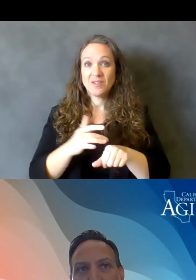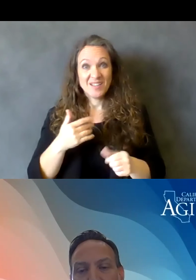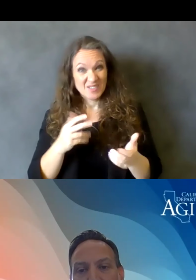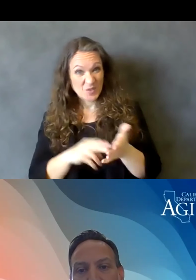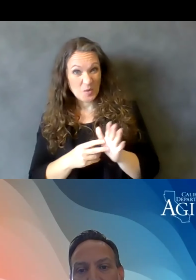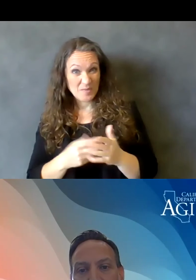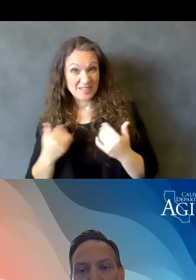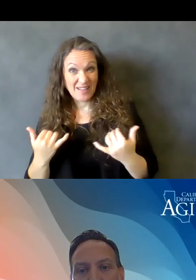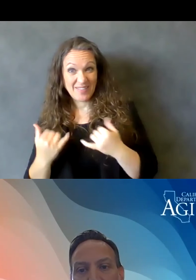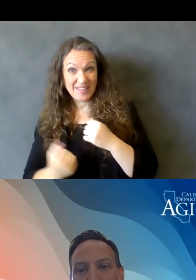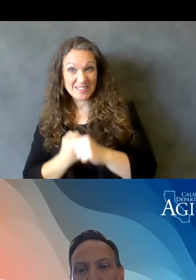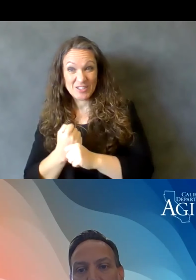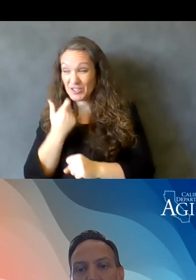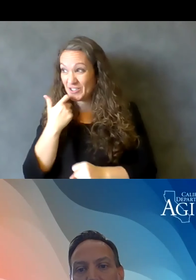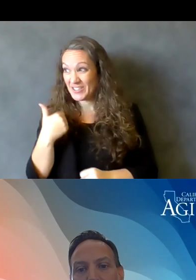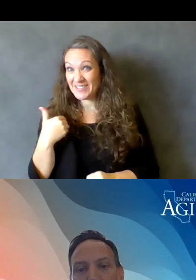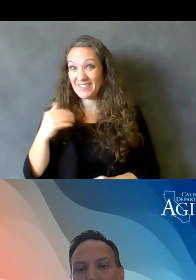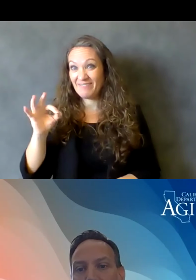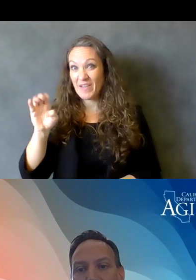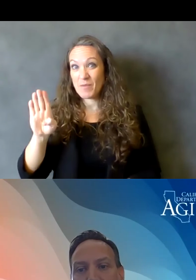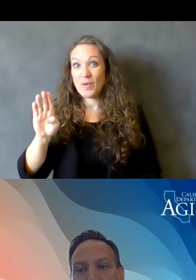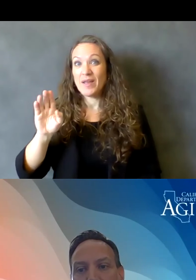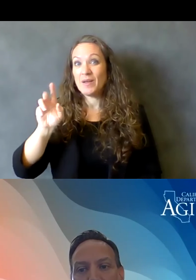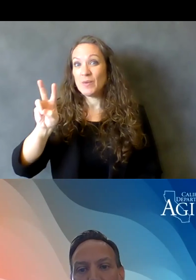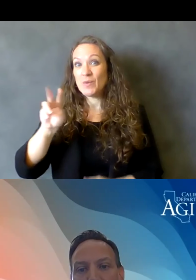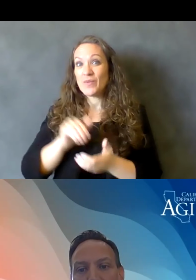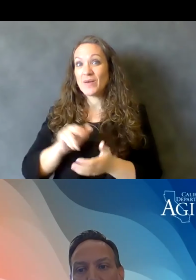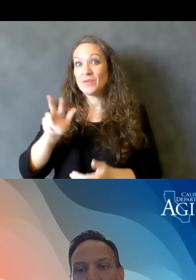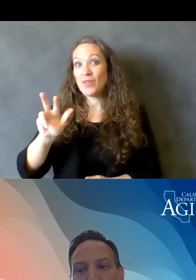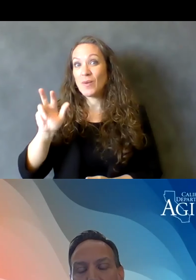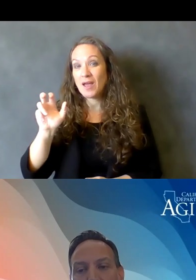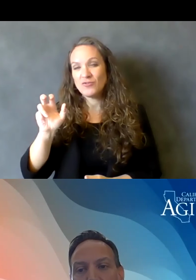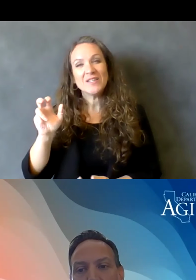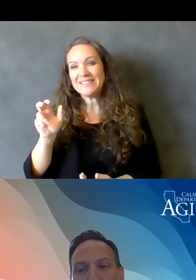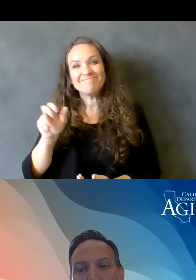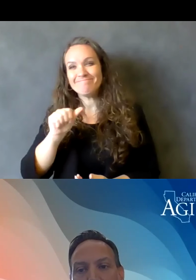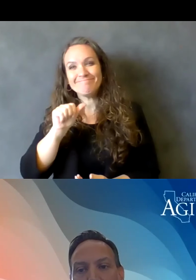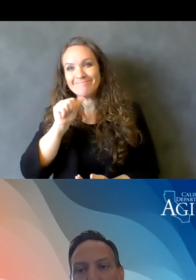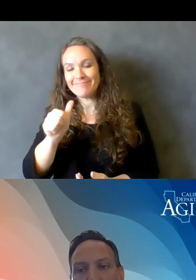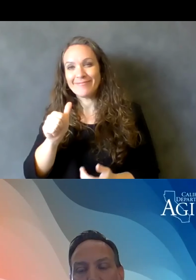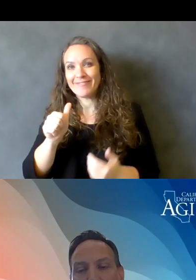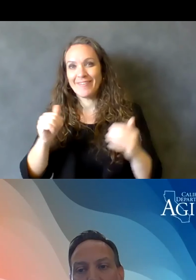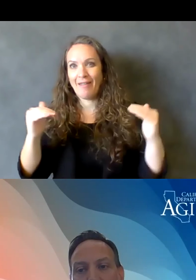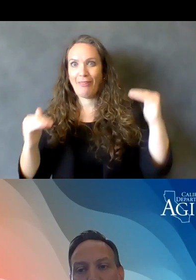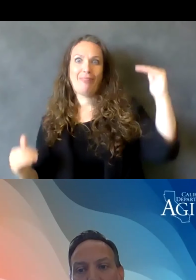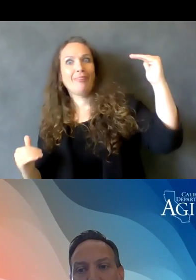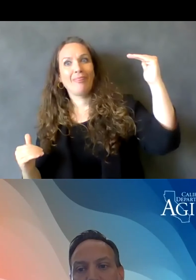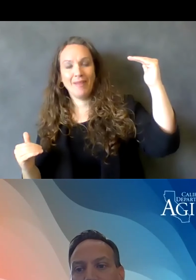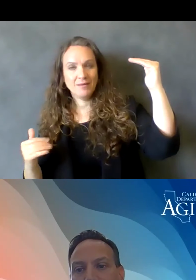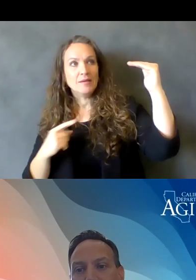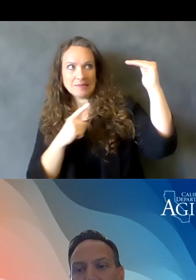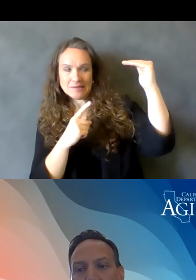visits that were conducted this past February, but we're definitely headed in the right direction. And again, just a lot of,